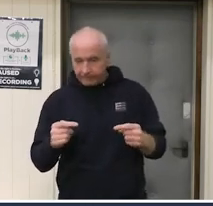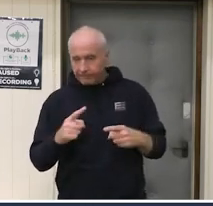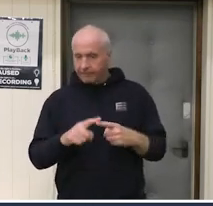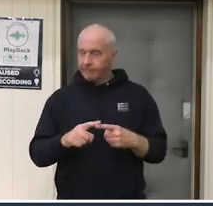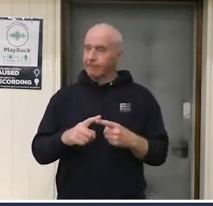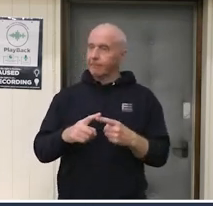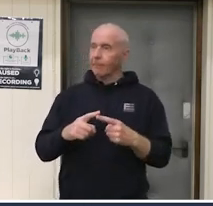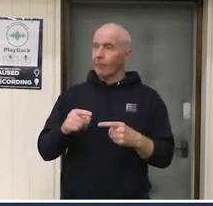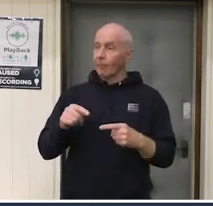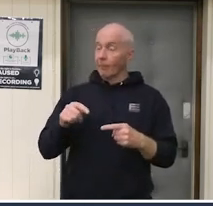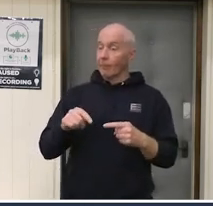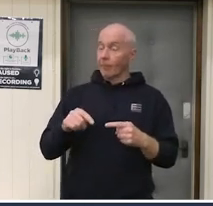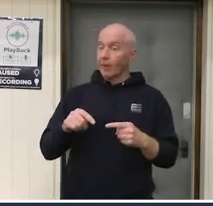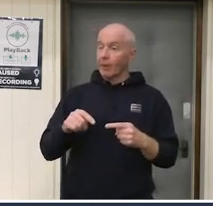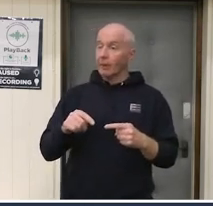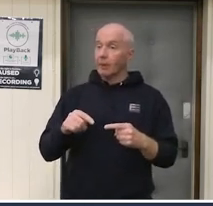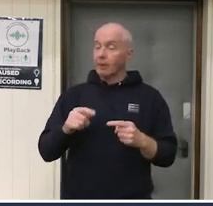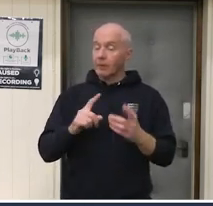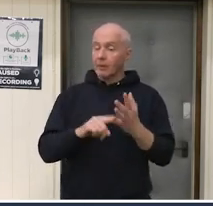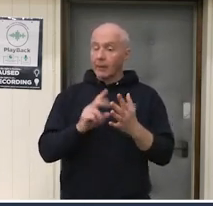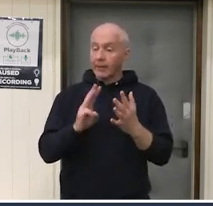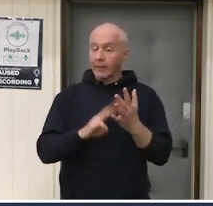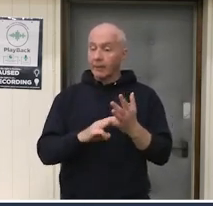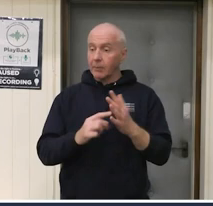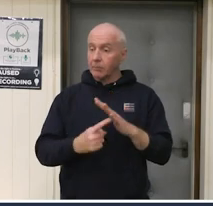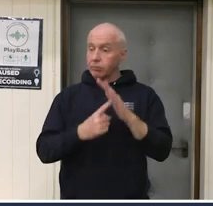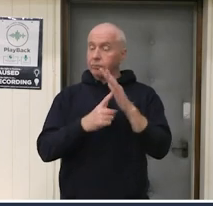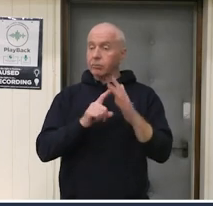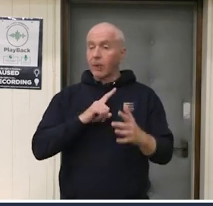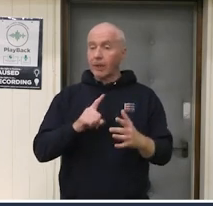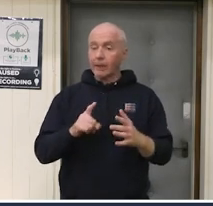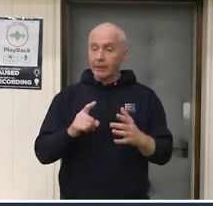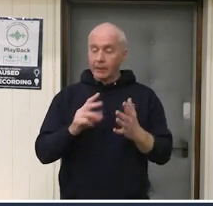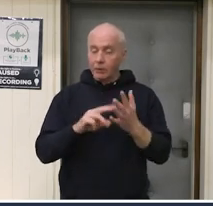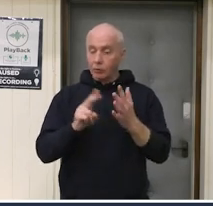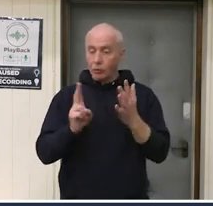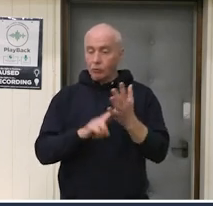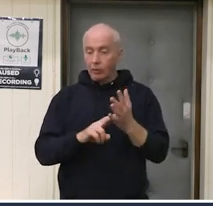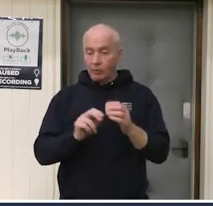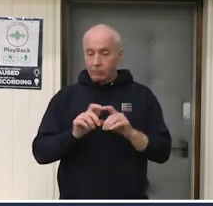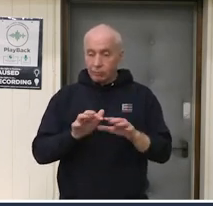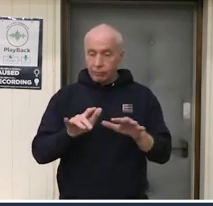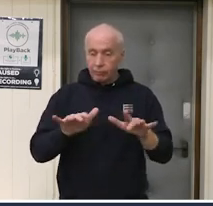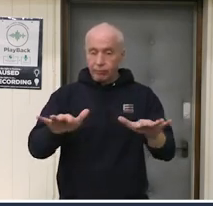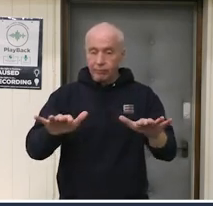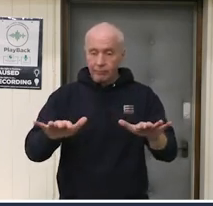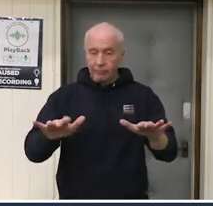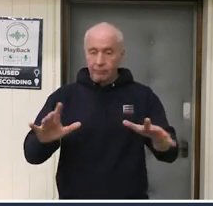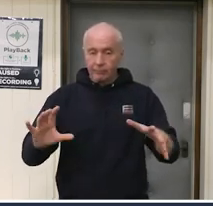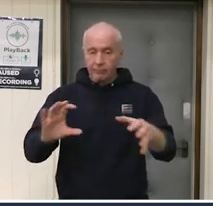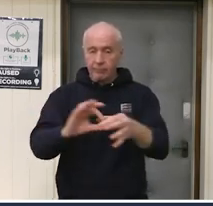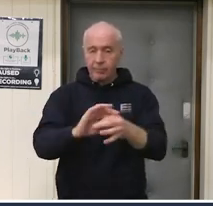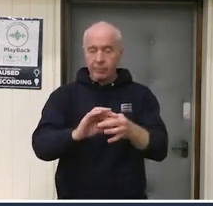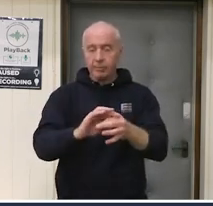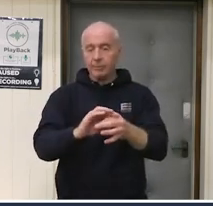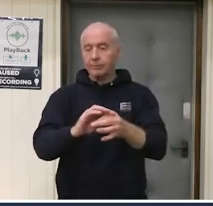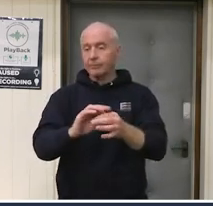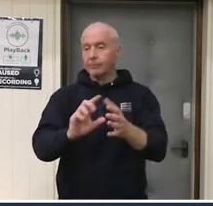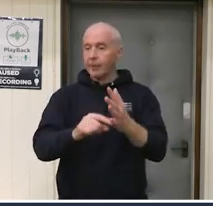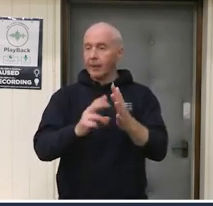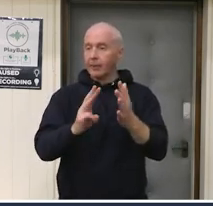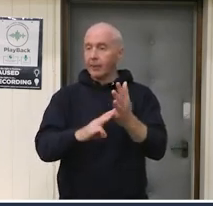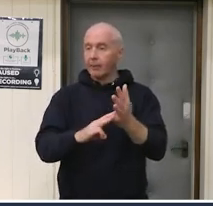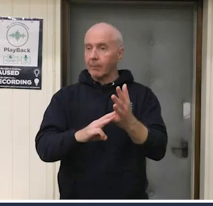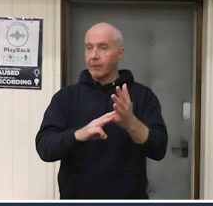But lithium is really important because when the neutrons fly out and they interact with the lithium, they undergo nuclear reactions. And that nuclear reaction